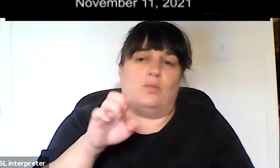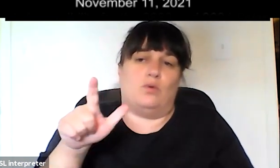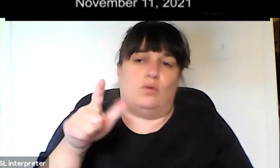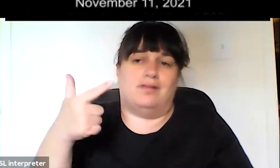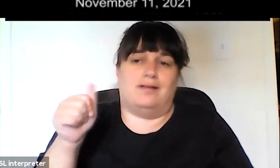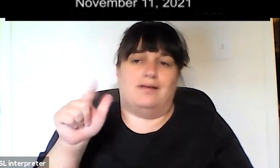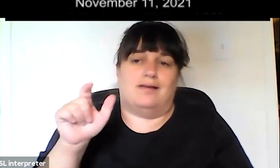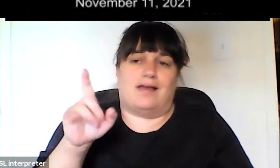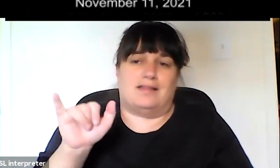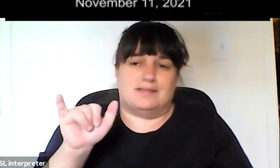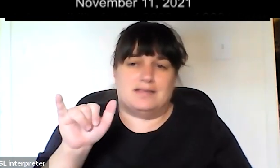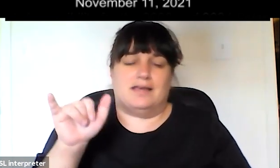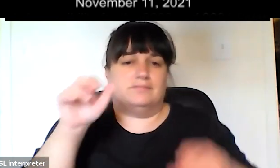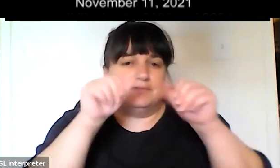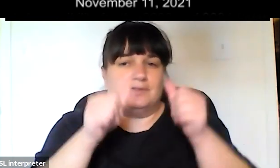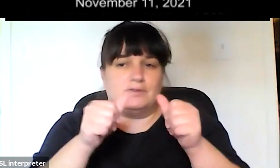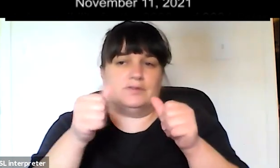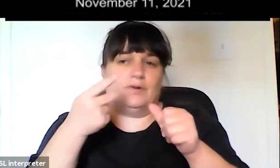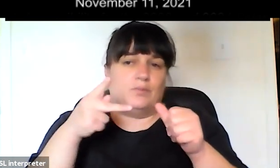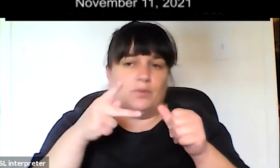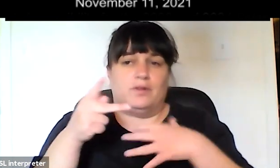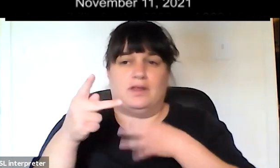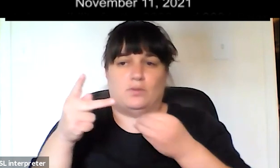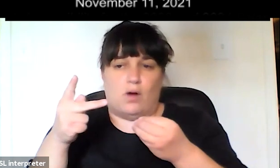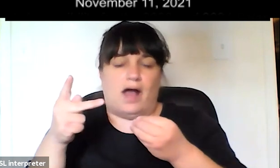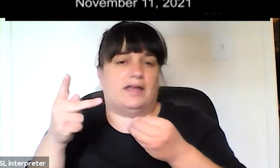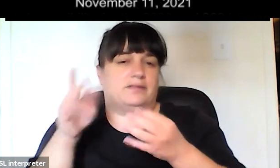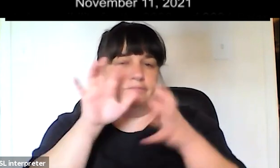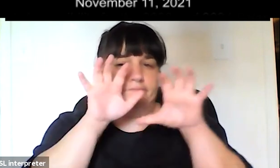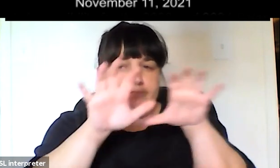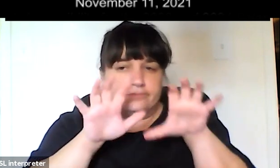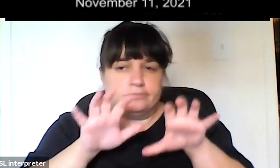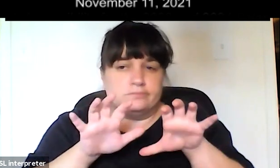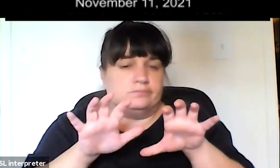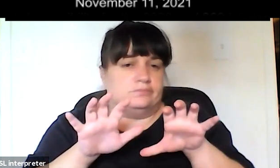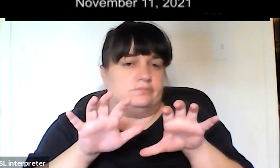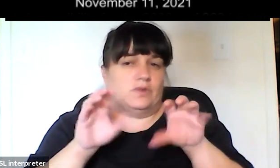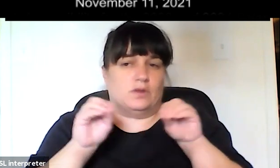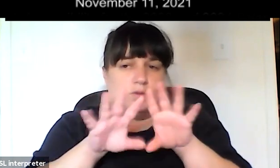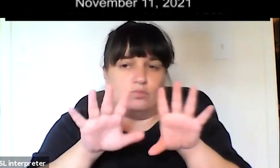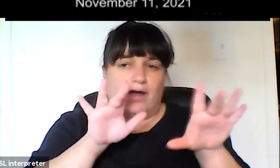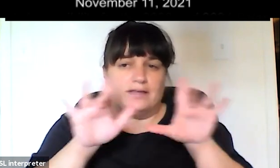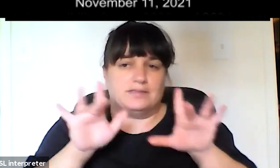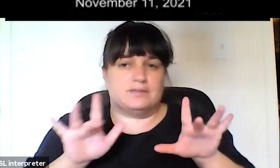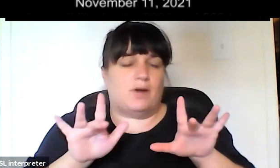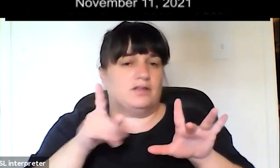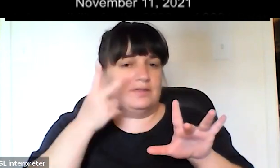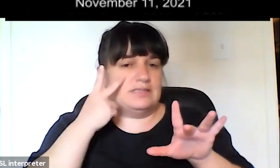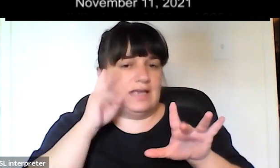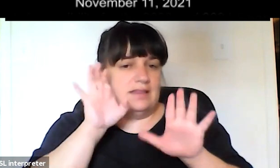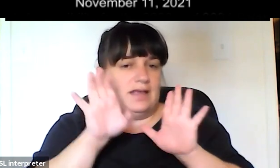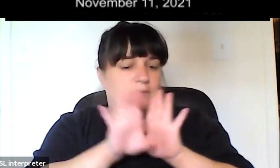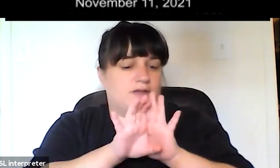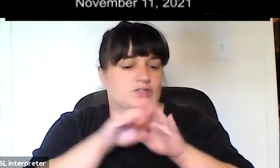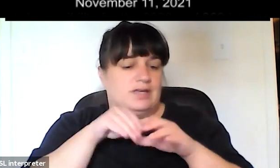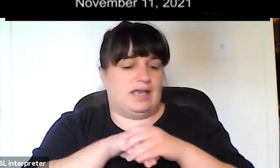these, purples and whites, all of these little clumps and little bright spots that you're seeing in the image or that are located